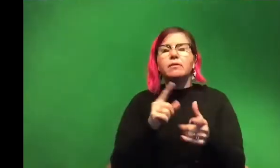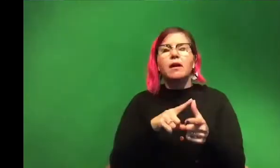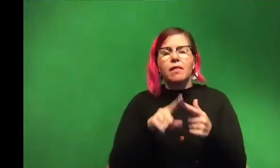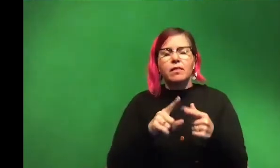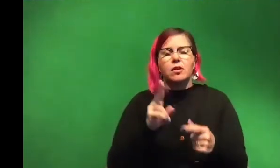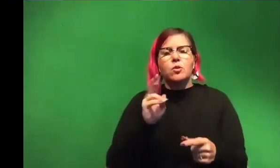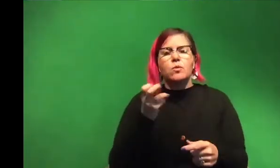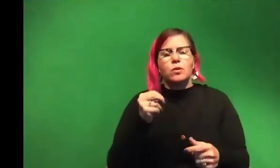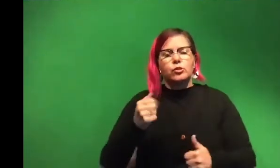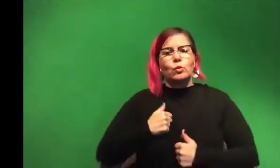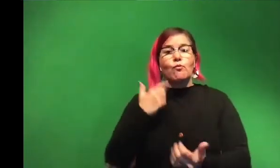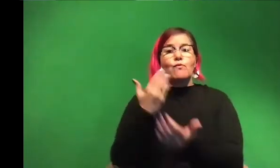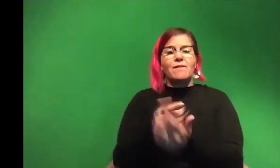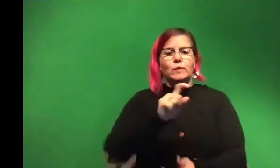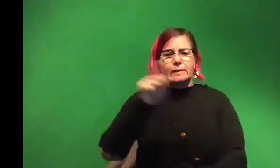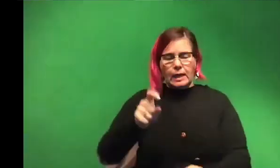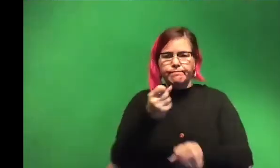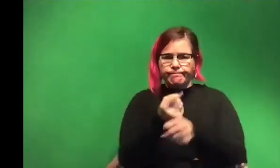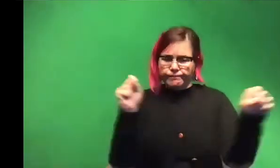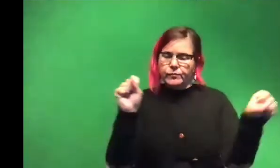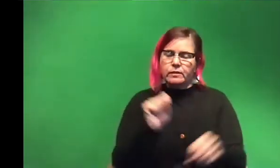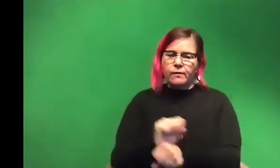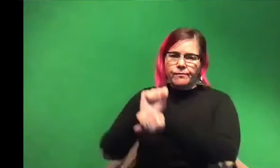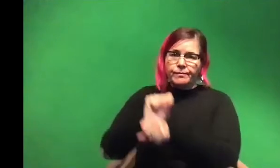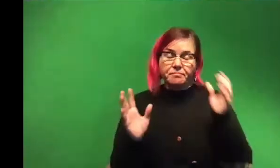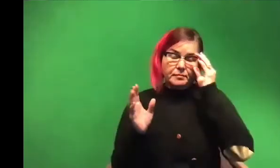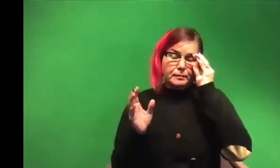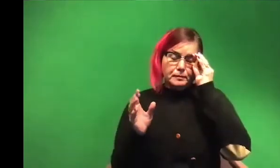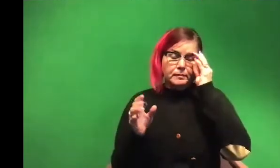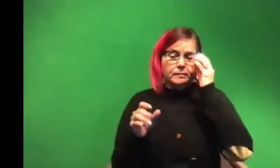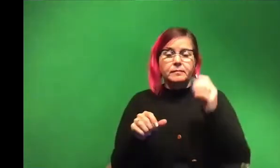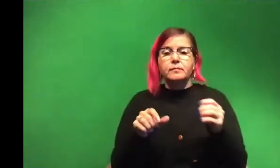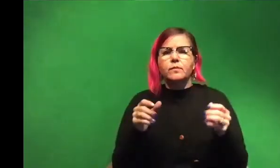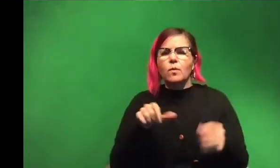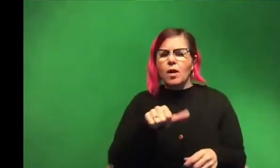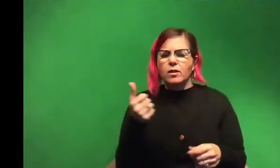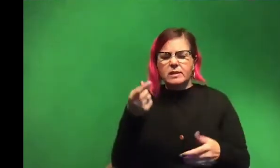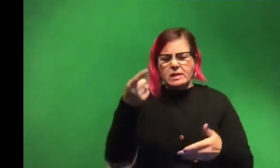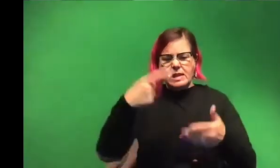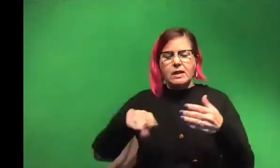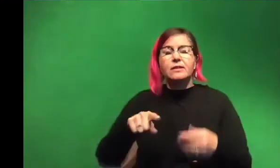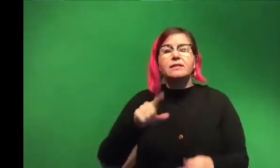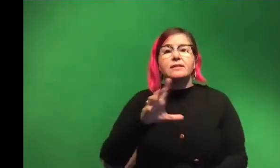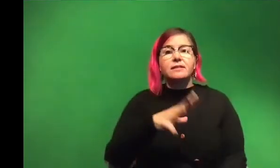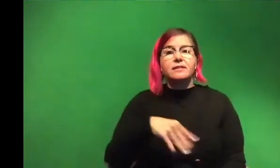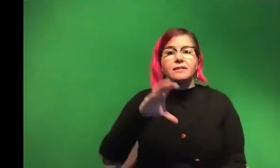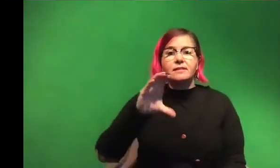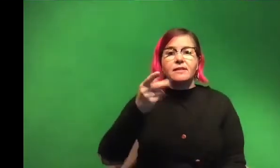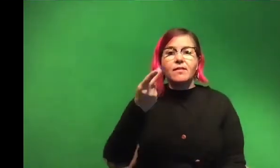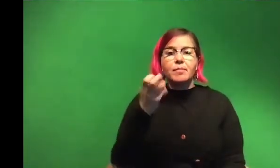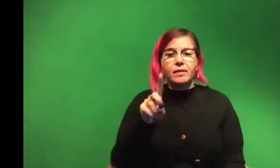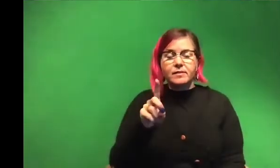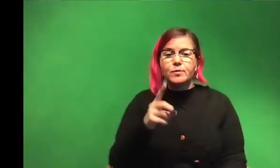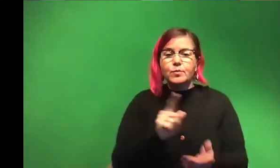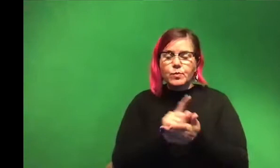got to Texas. So that's what we're celebrating today. What do we have going on next week? It's Cephalopod week next week. So Monday,